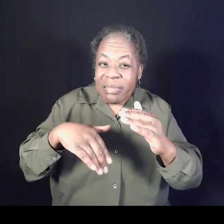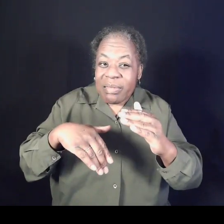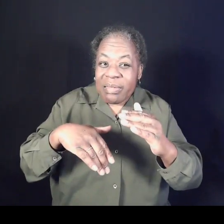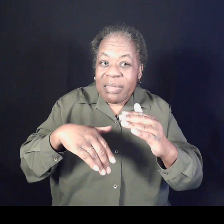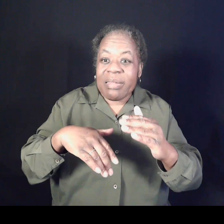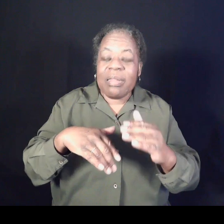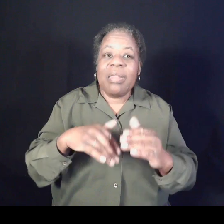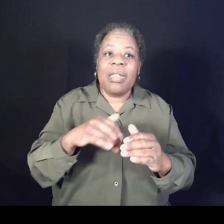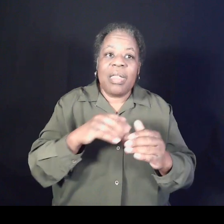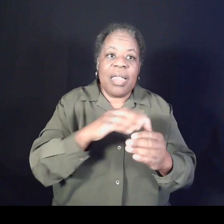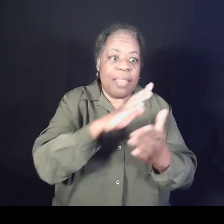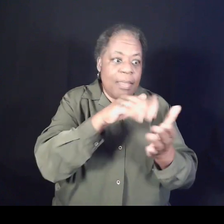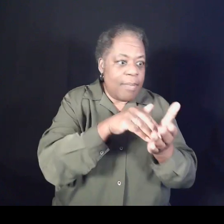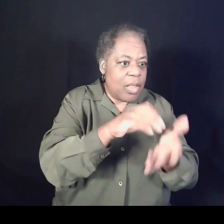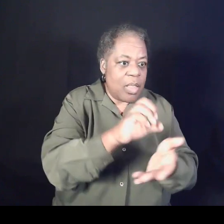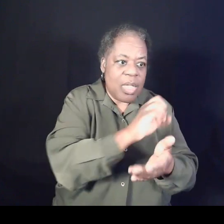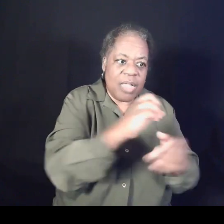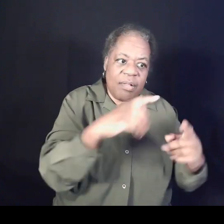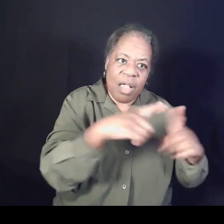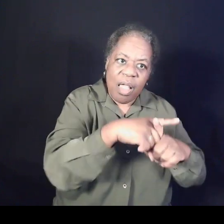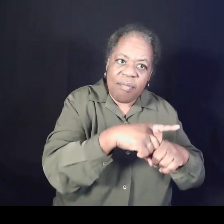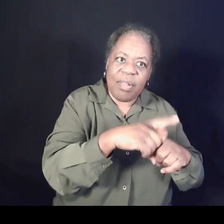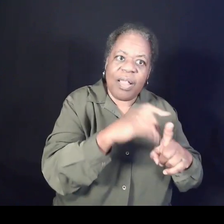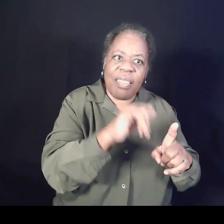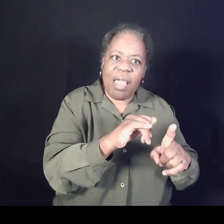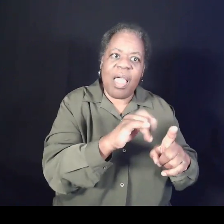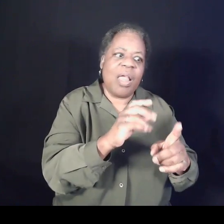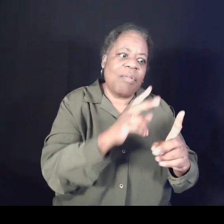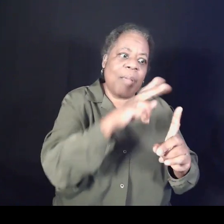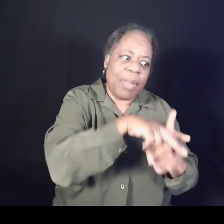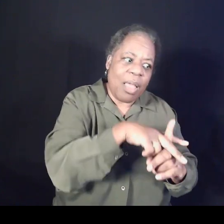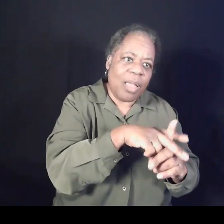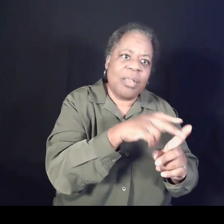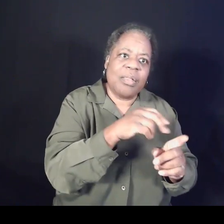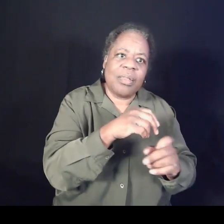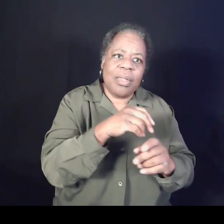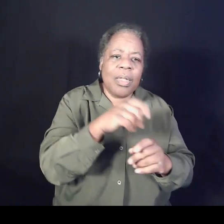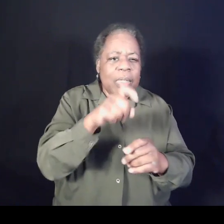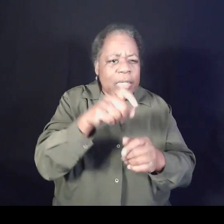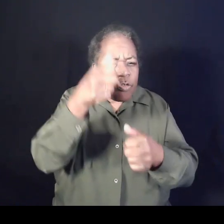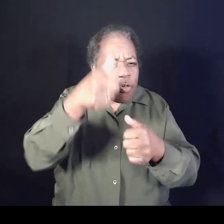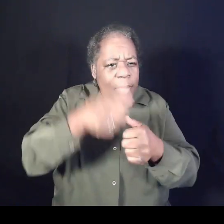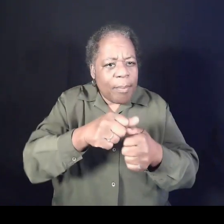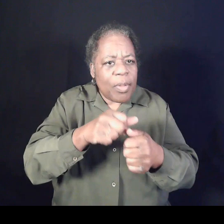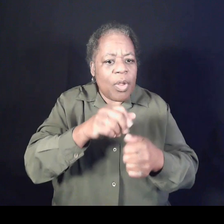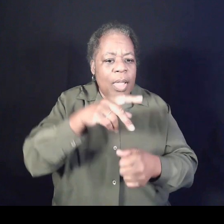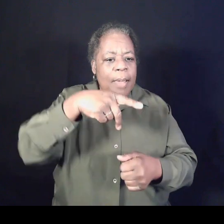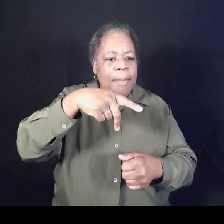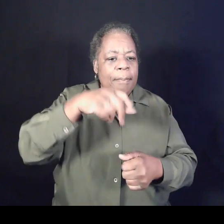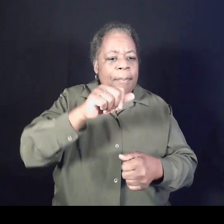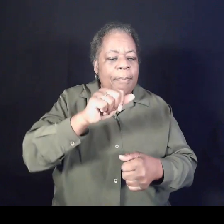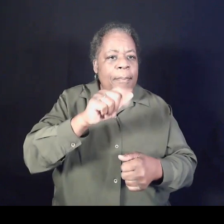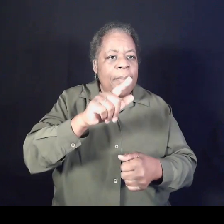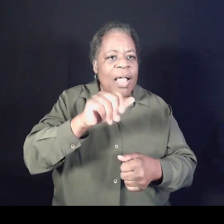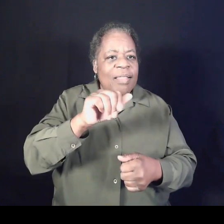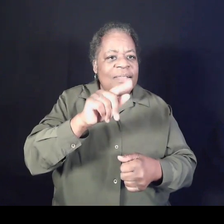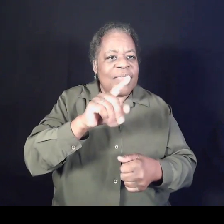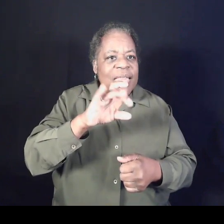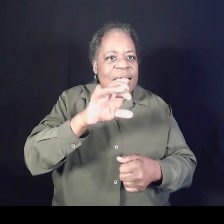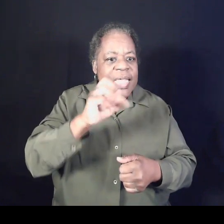in the Middle East conflict. We need to remember that the Palestinians are a displaced people